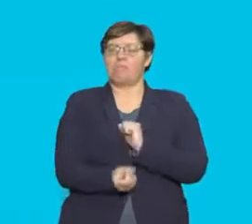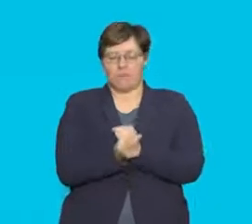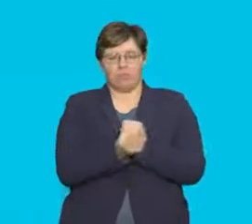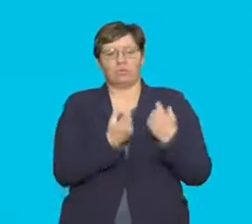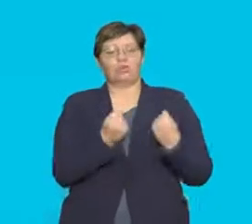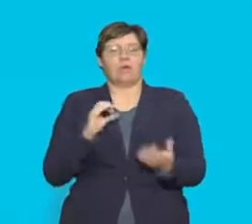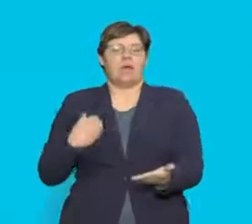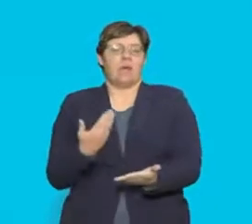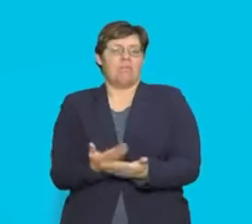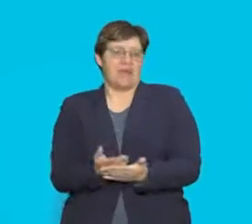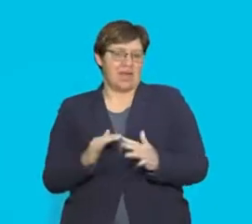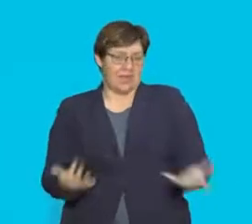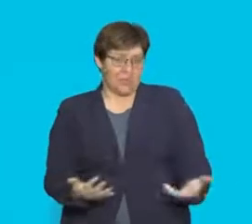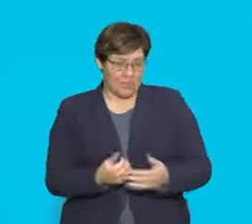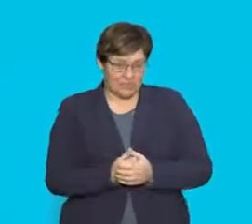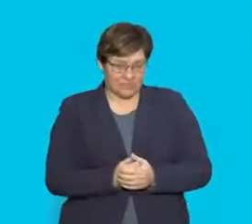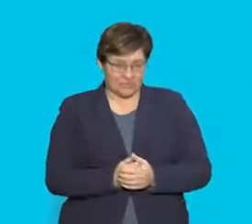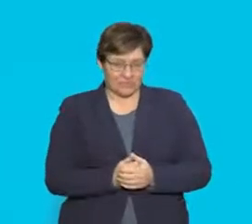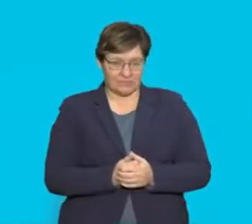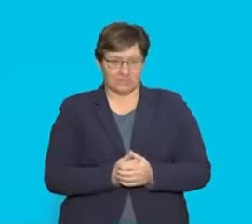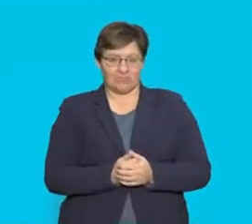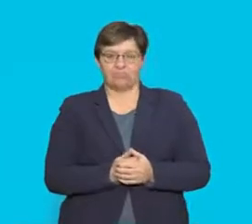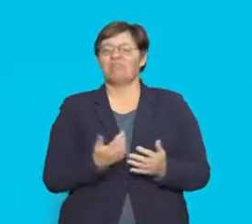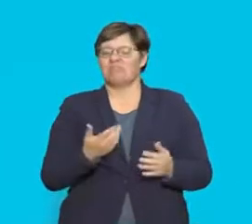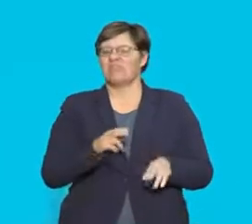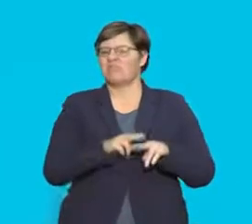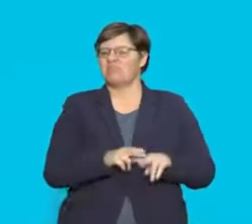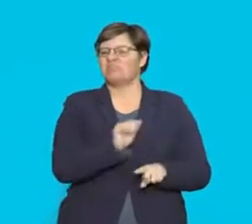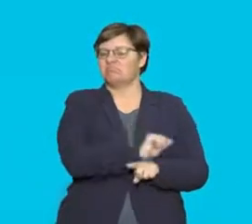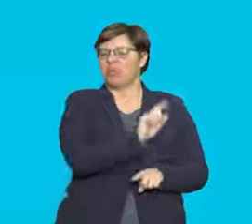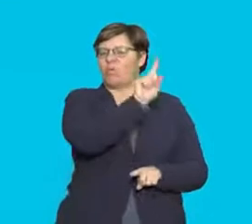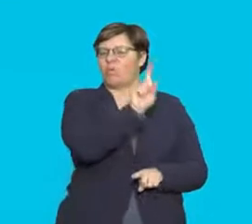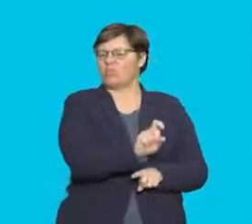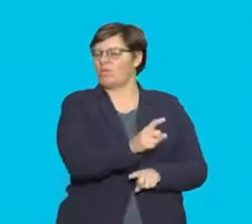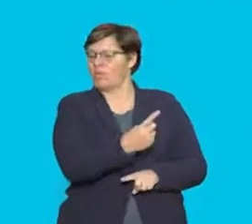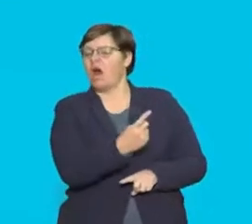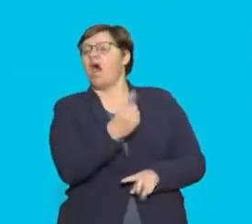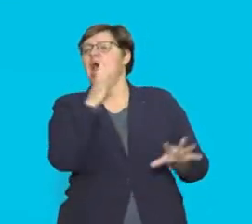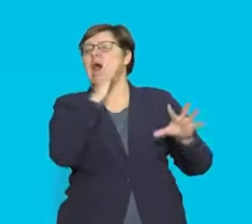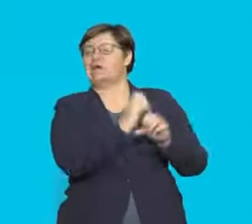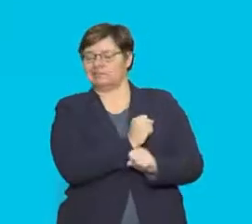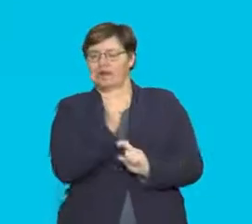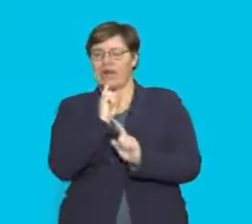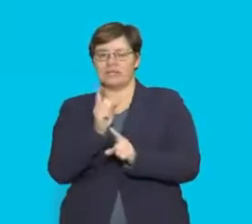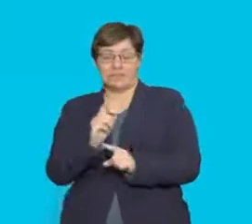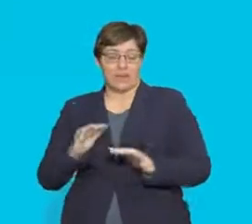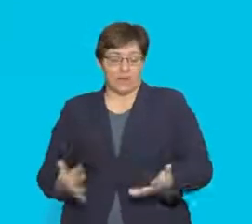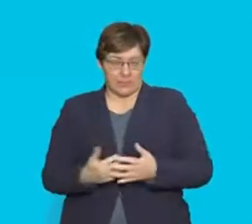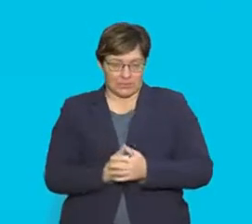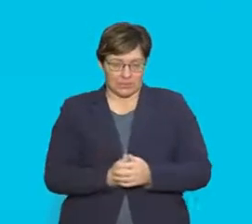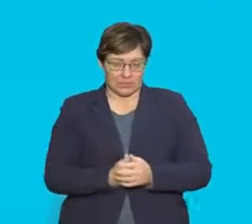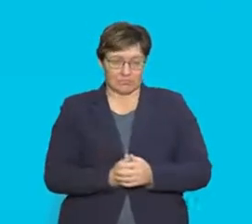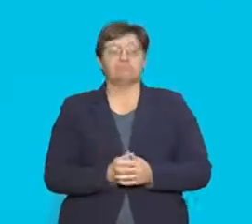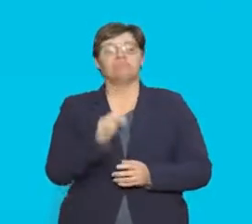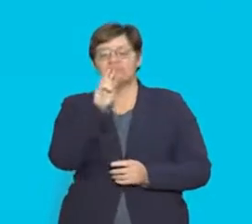come together and how you can then tackle them based on whatever the question is asking you. So for now, let's just